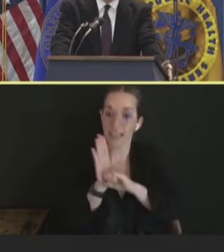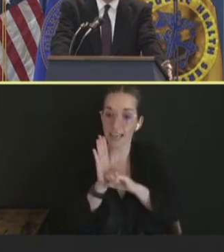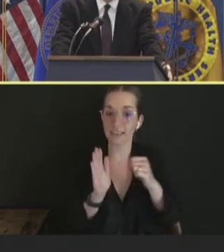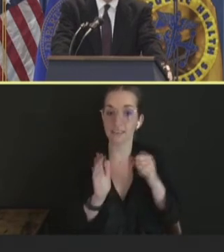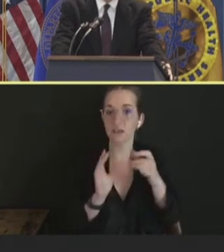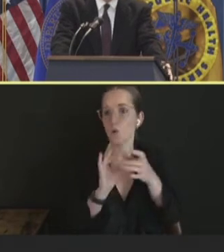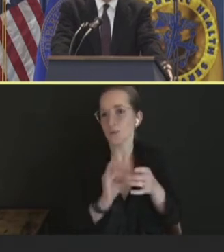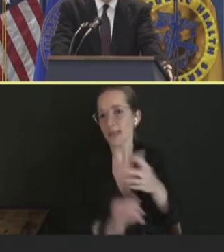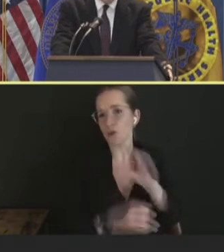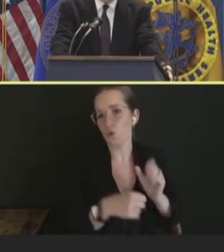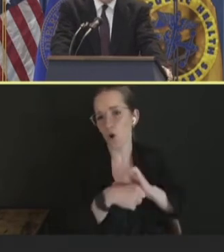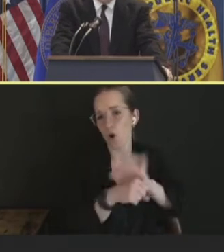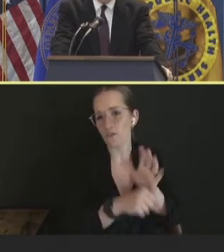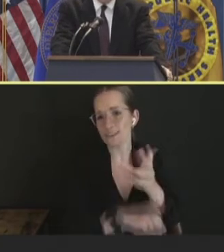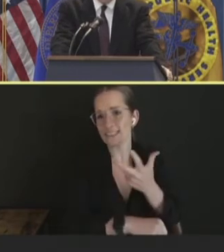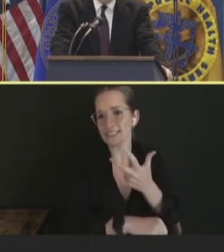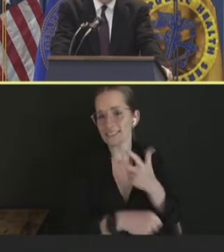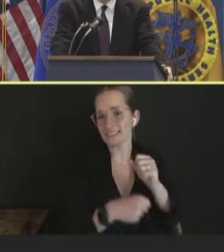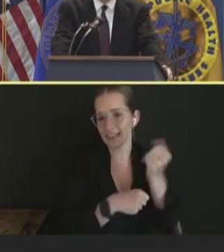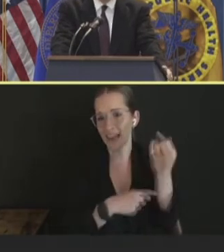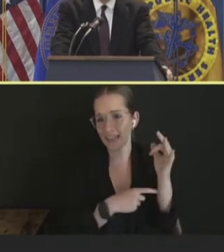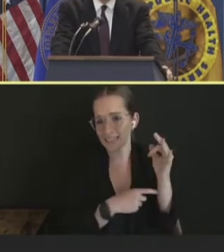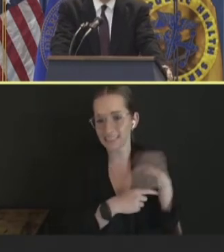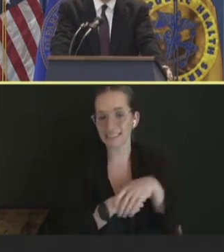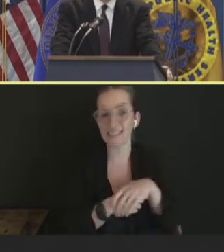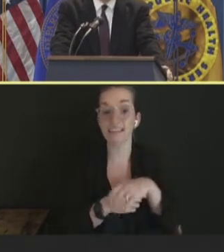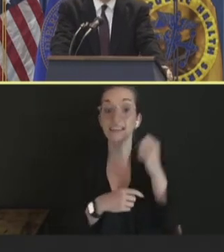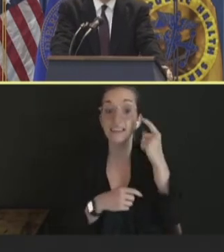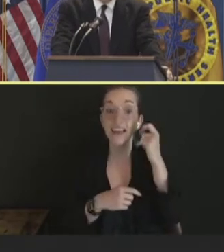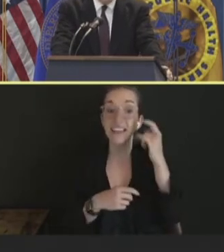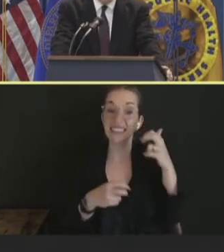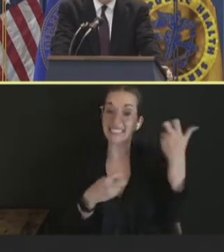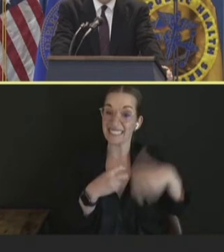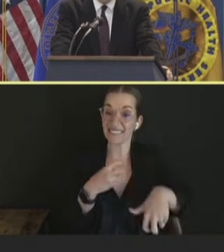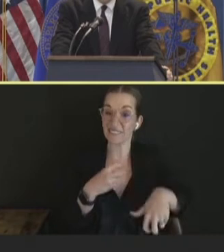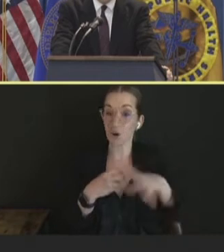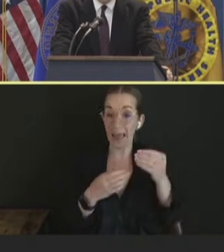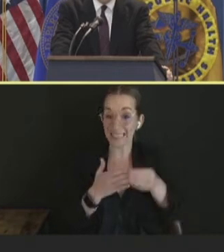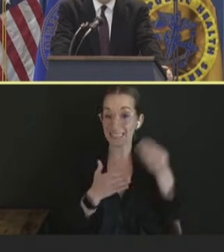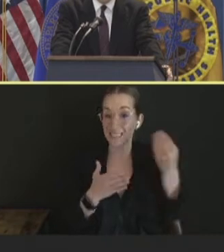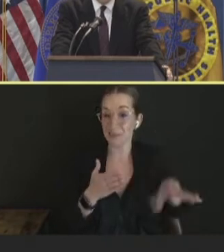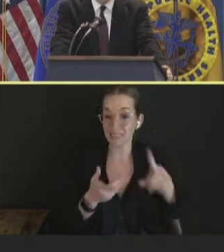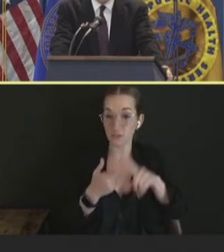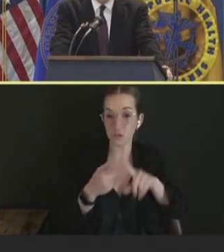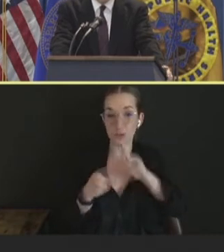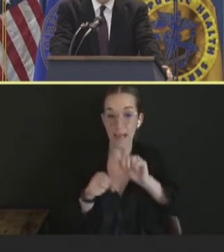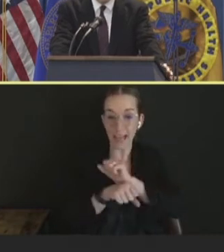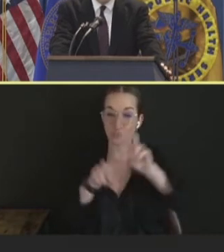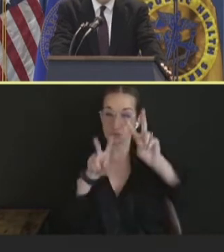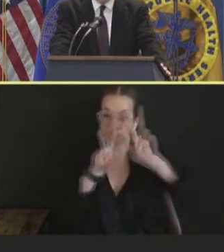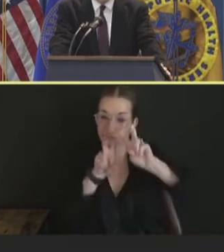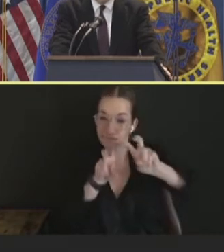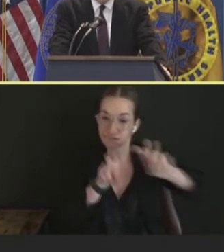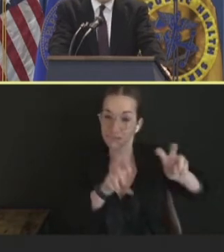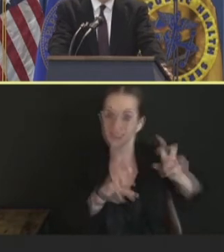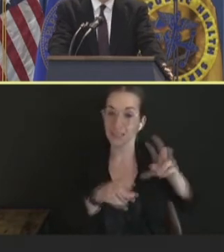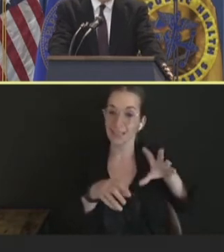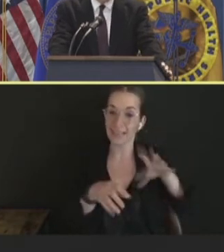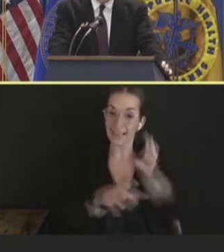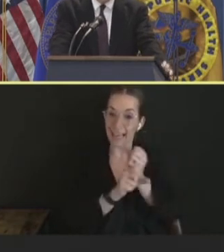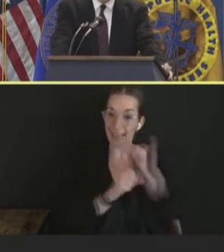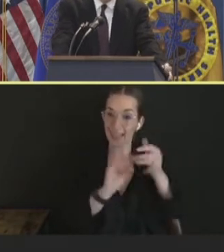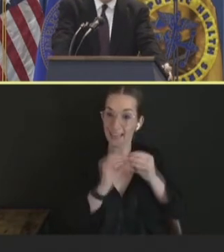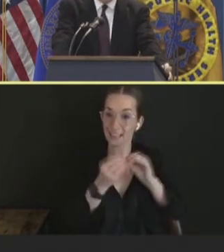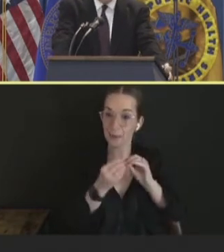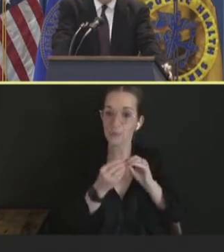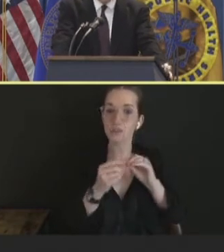this is difficult, it's expensive to do, but we would encourage consideration of